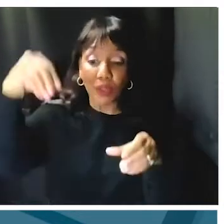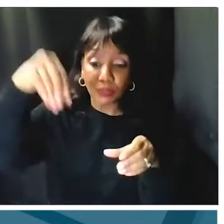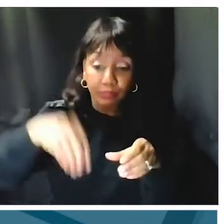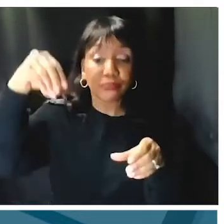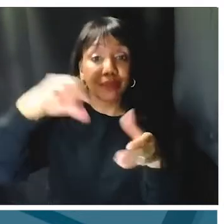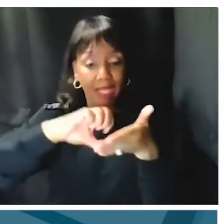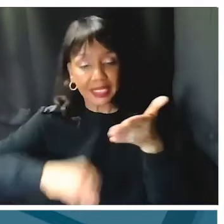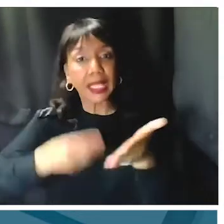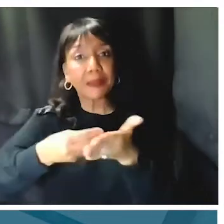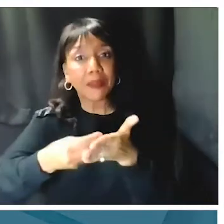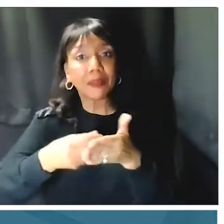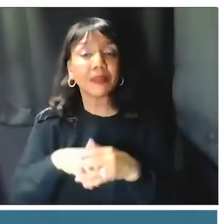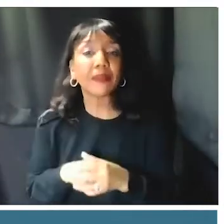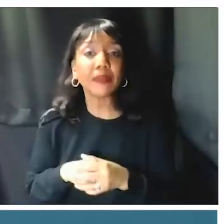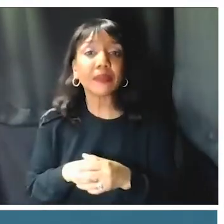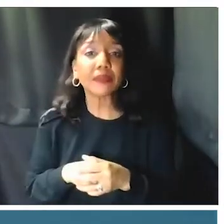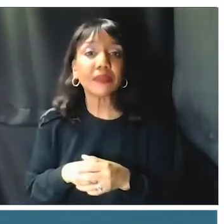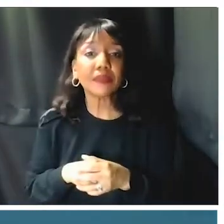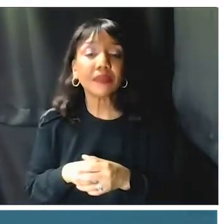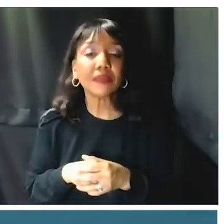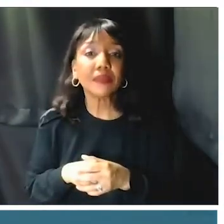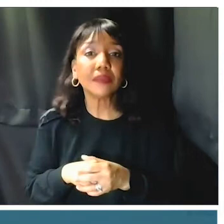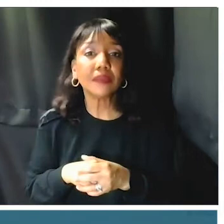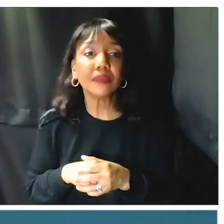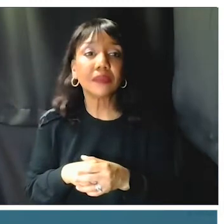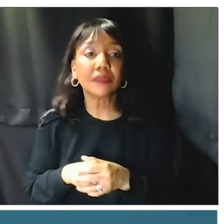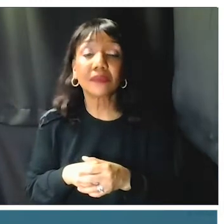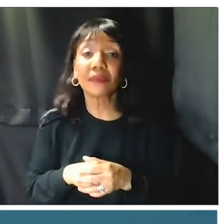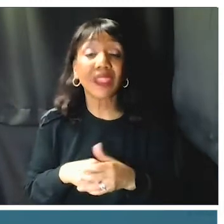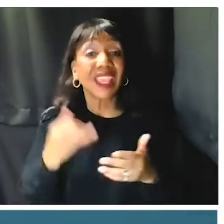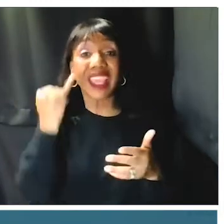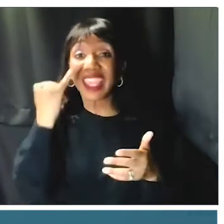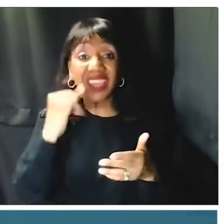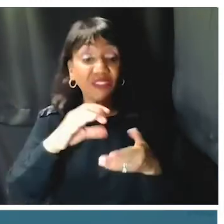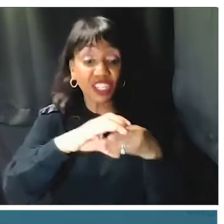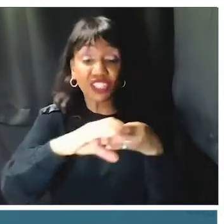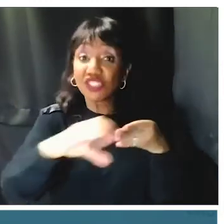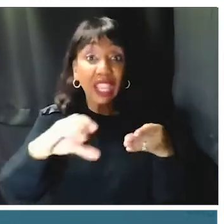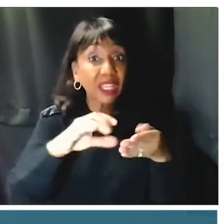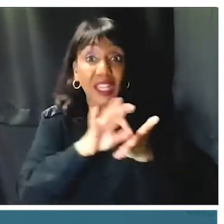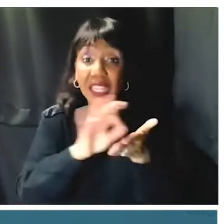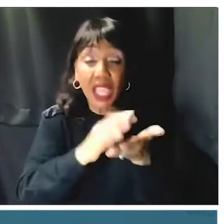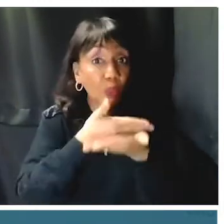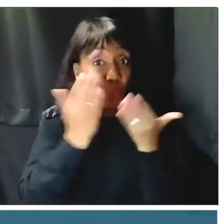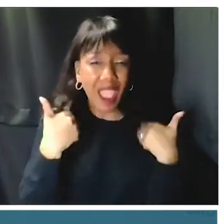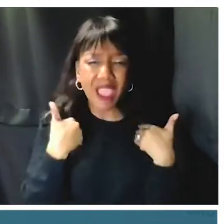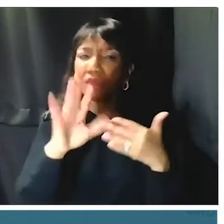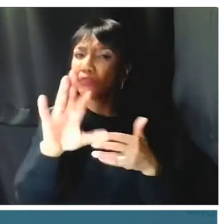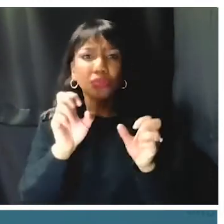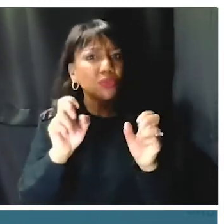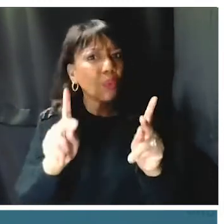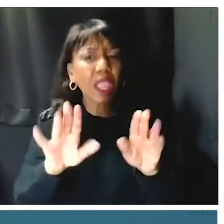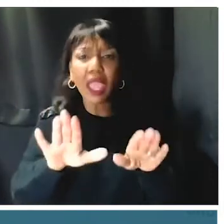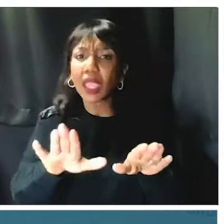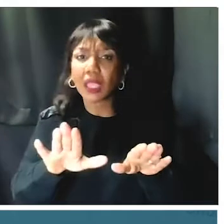Illustration of Postal Service money order in use appears on the right. If you don't have a checking account to pay your bills, it's